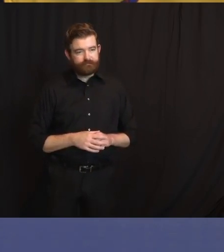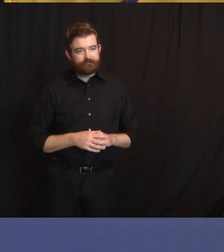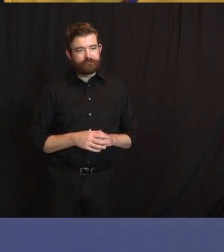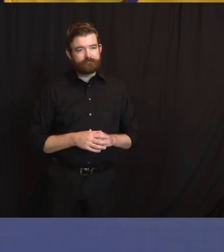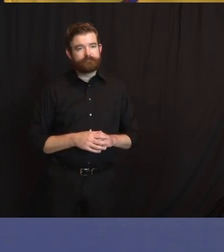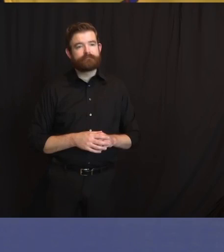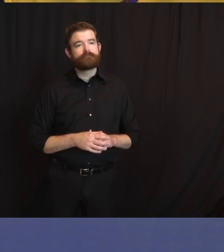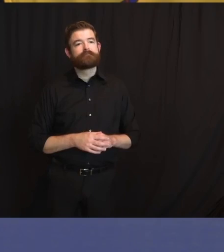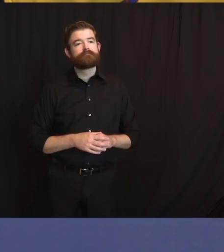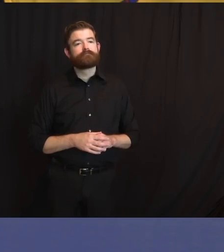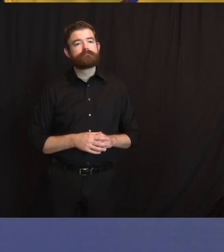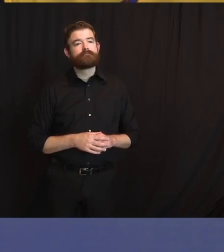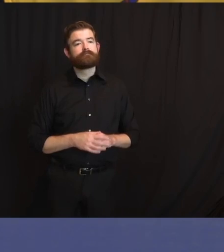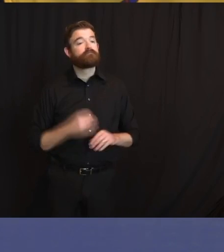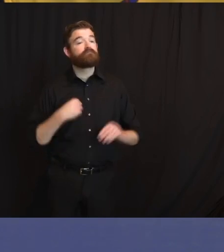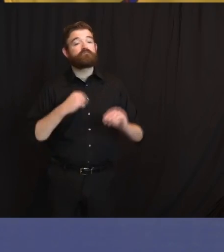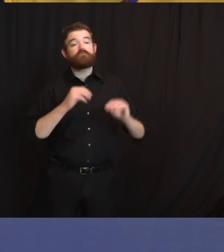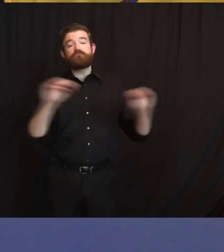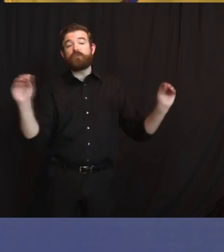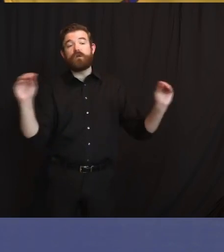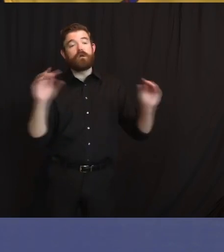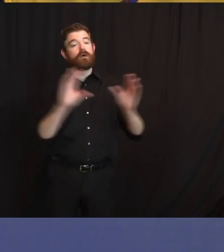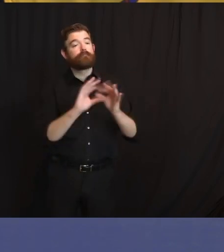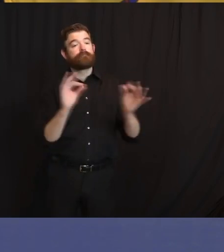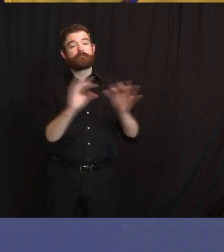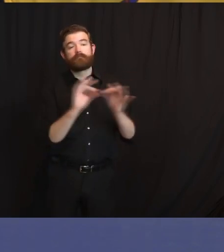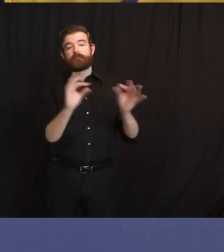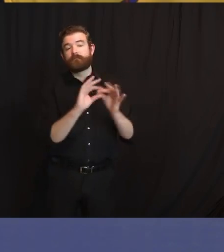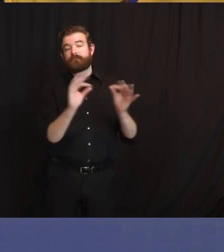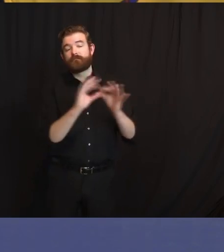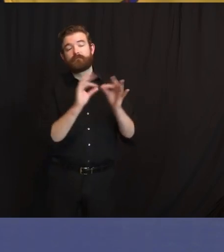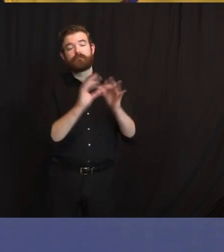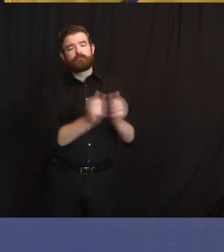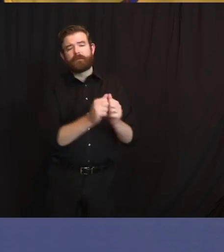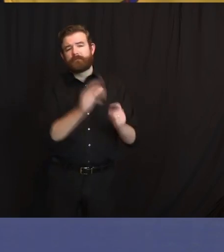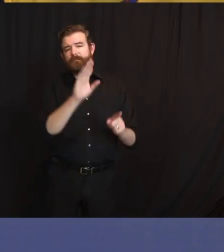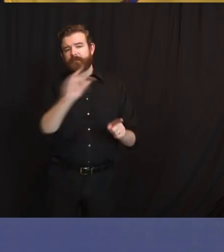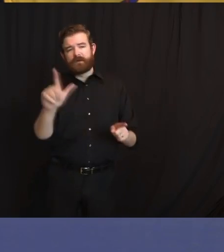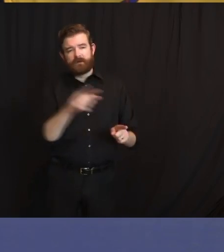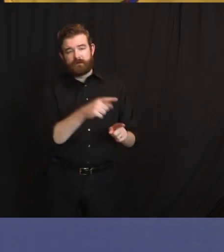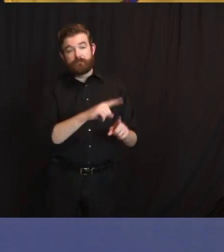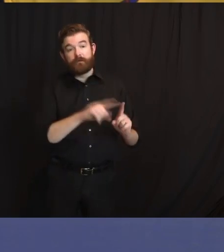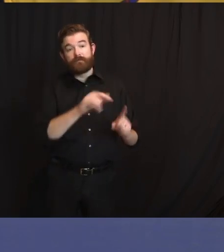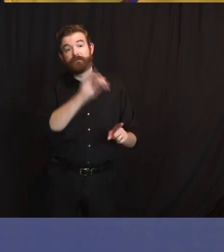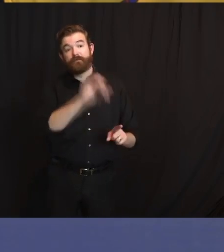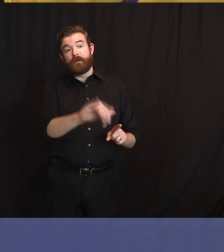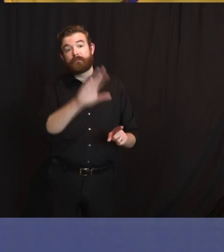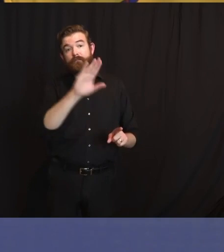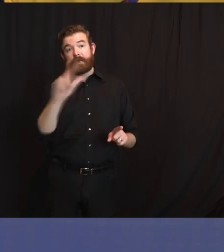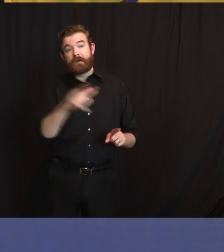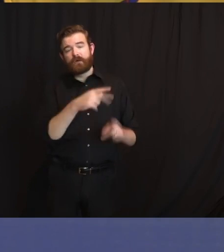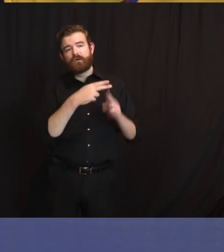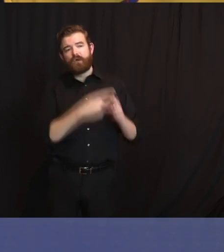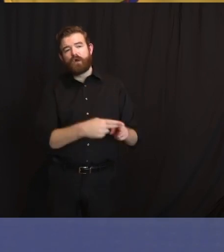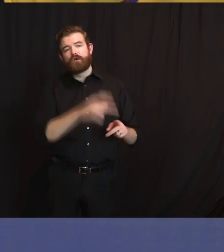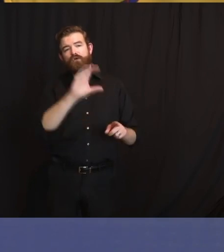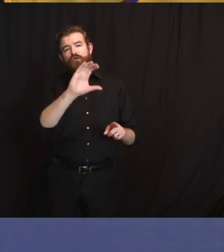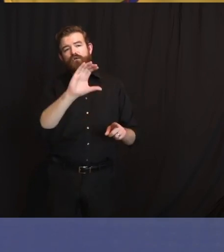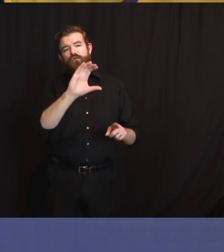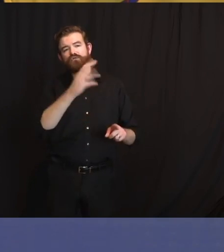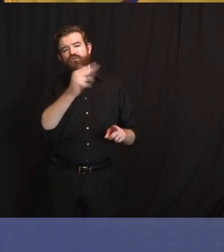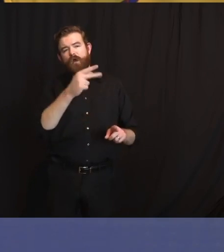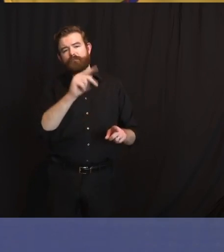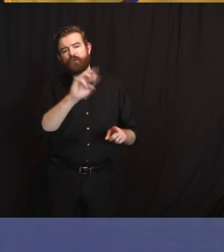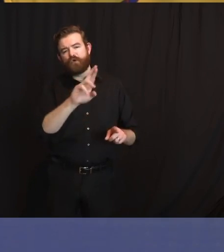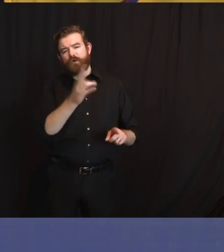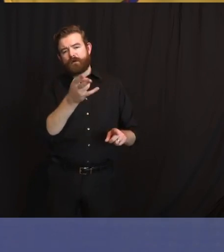I won't comment on the specific bills, but if the first bill is Chapter 78 reform, which I think it is that the